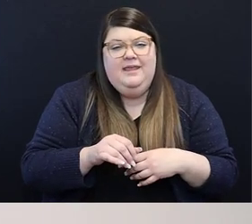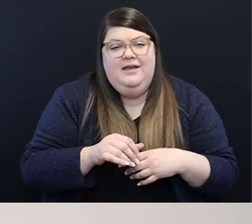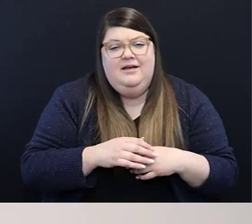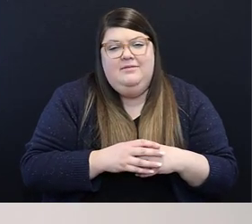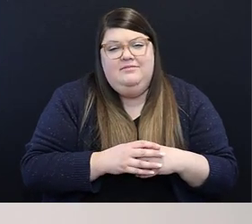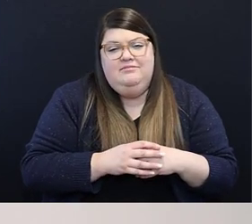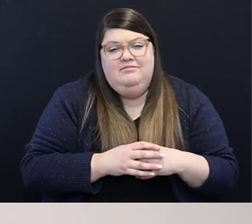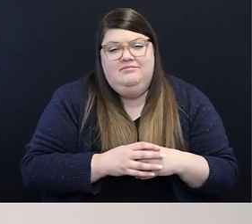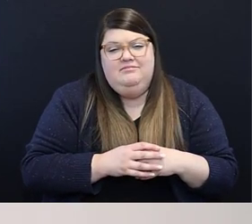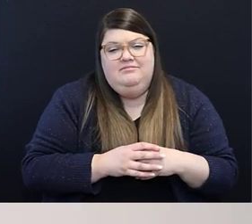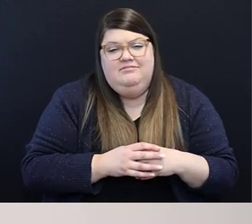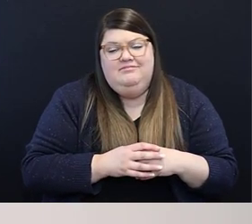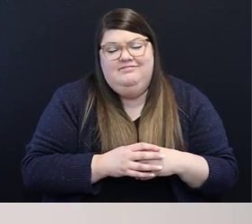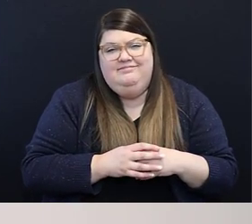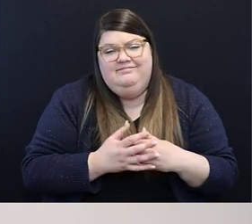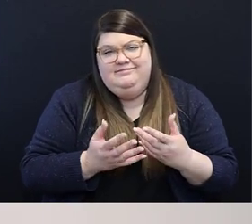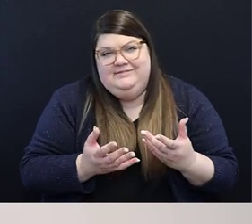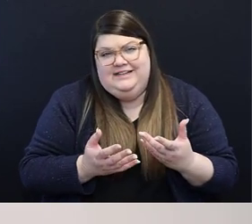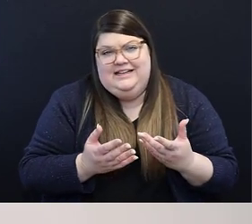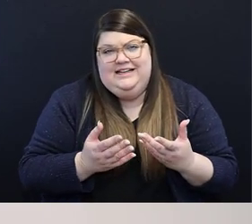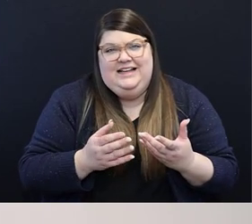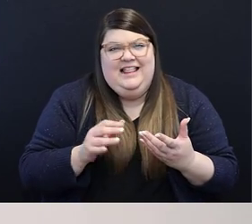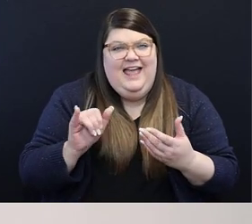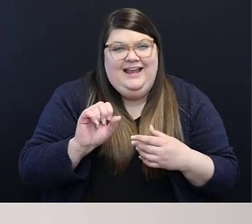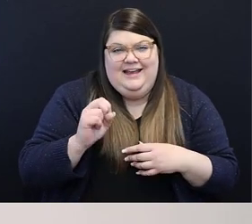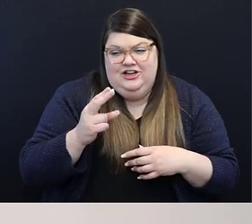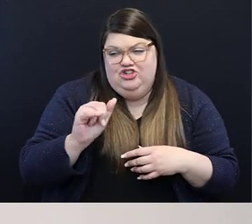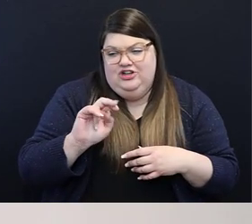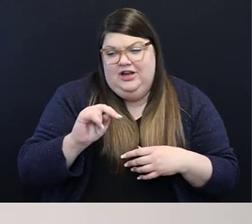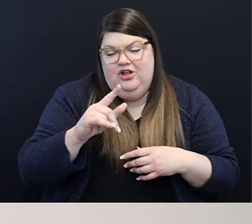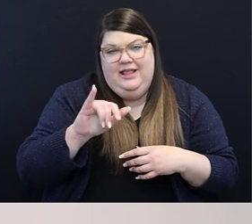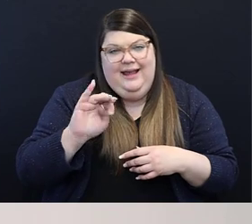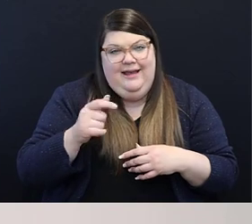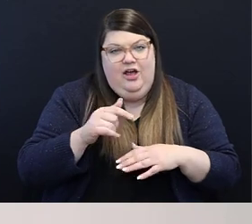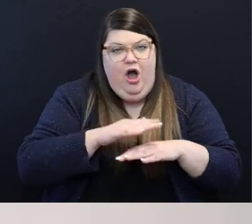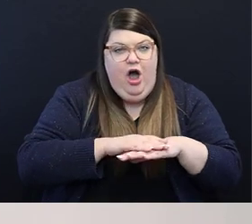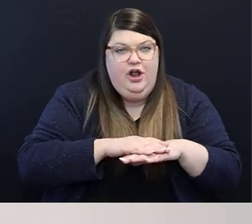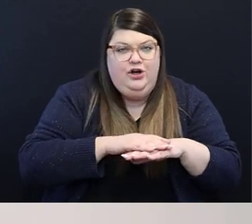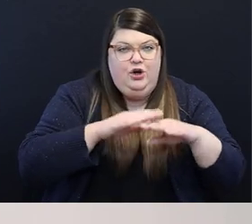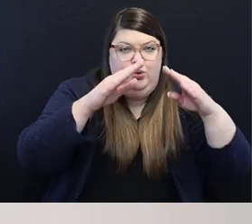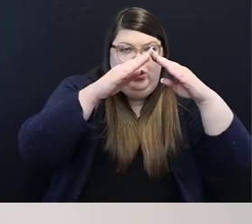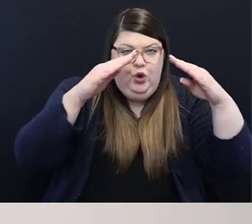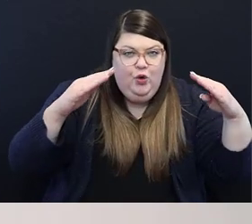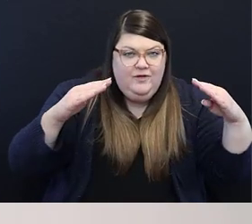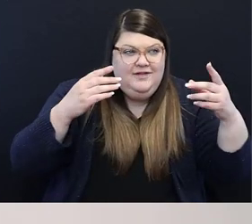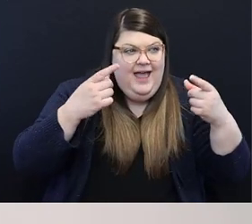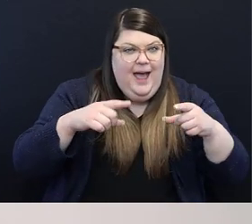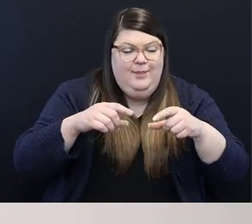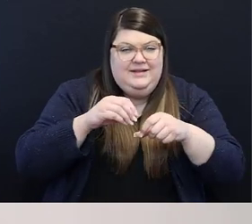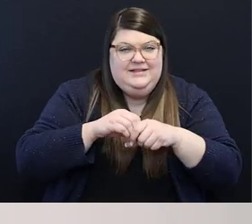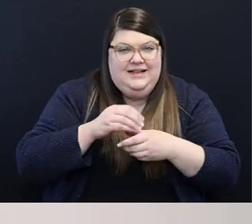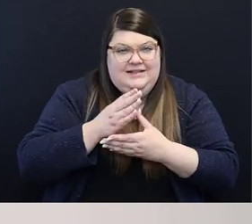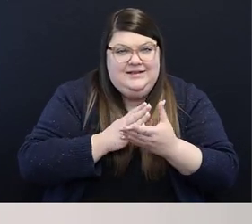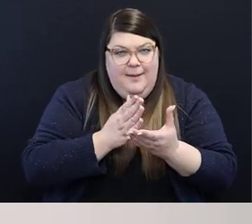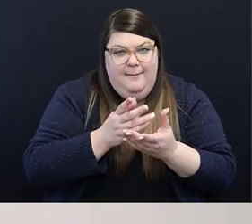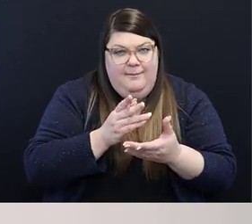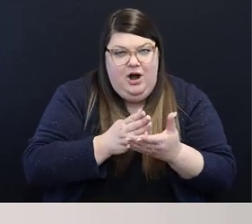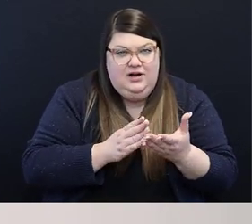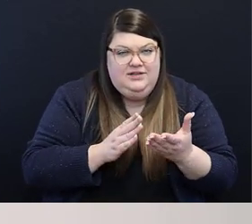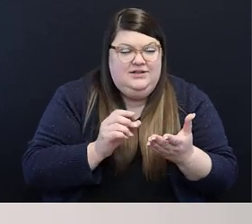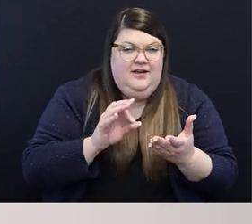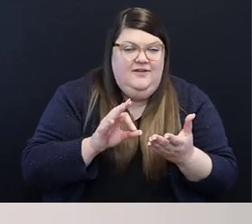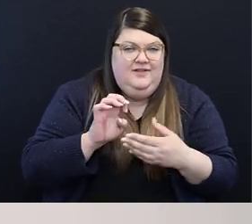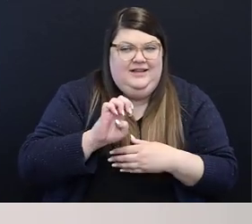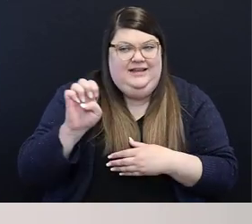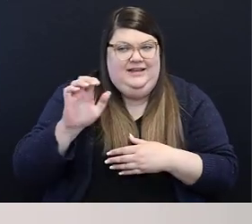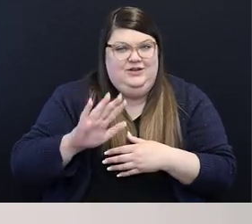of like, you know, shingling on roofs that happens in certain parts of the East Coast mm-hmm. where I grew